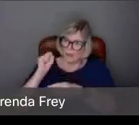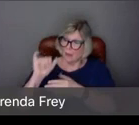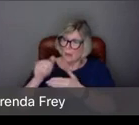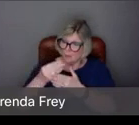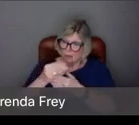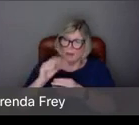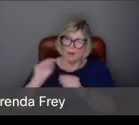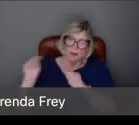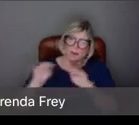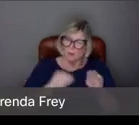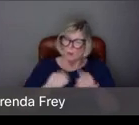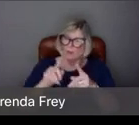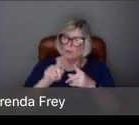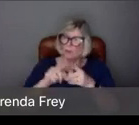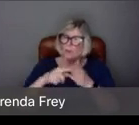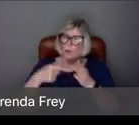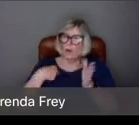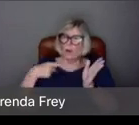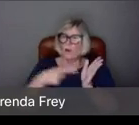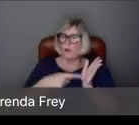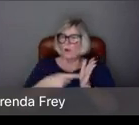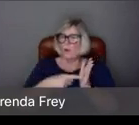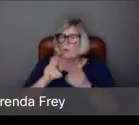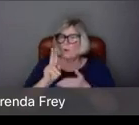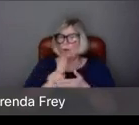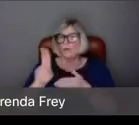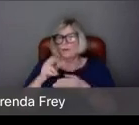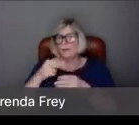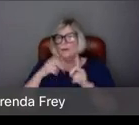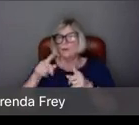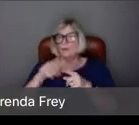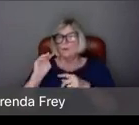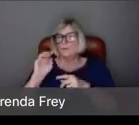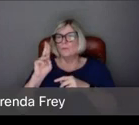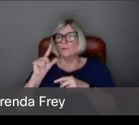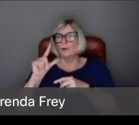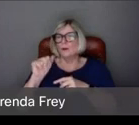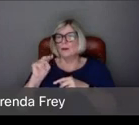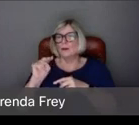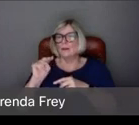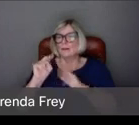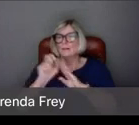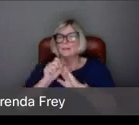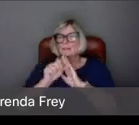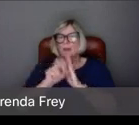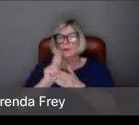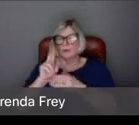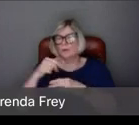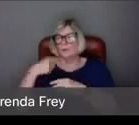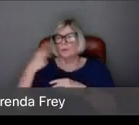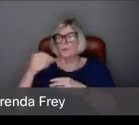towards what I owe the university. I go to Morgan State. So I had asked them to put it towards I